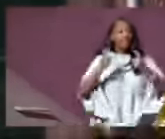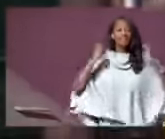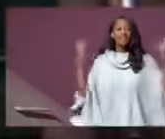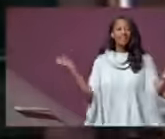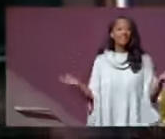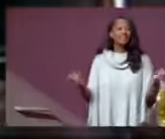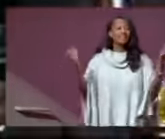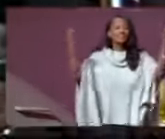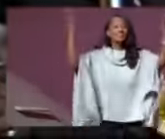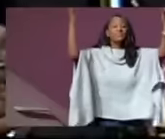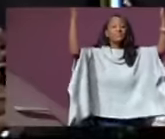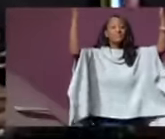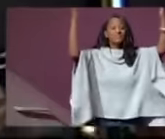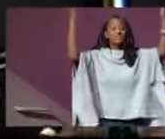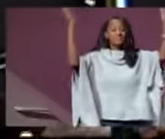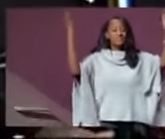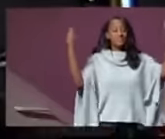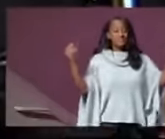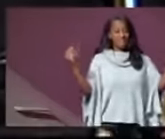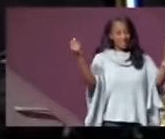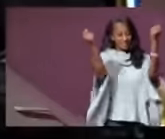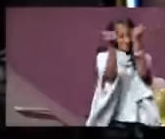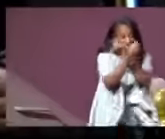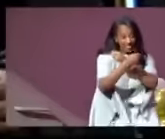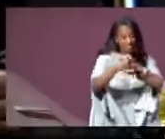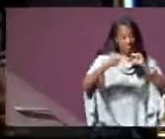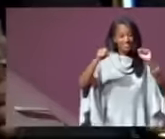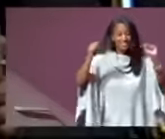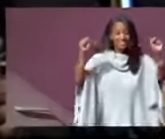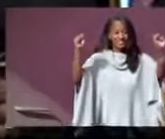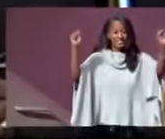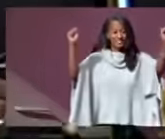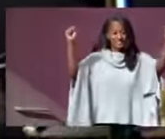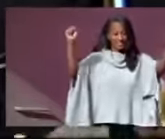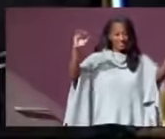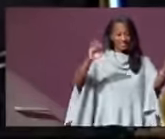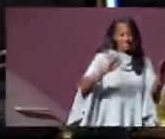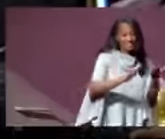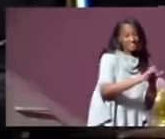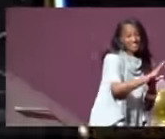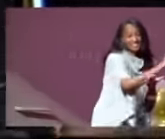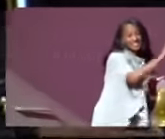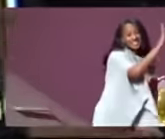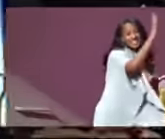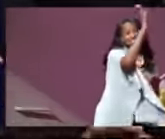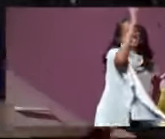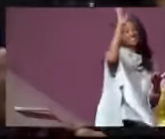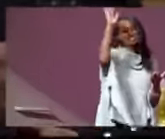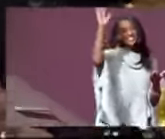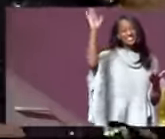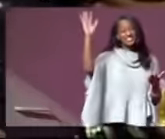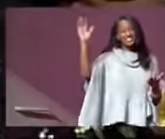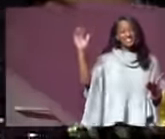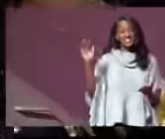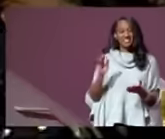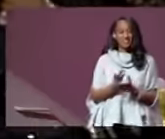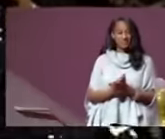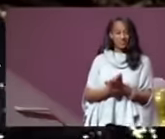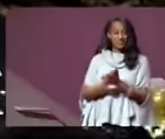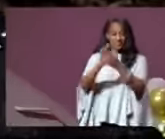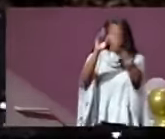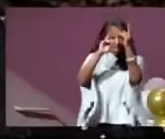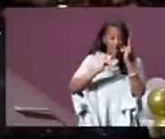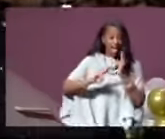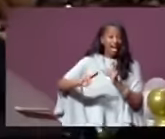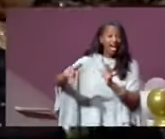hallelujah. Hallelujah. Salvation and glory. Salvation and glory. Honor